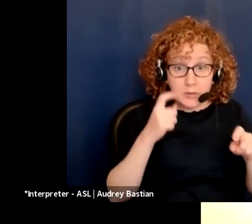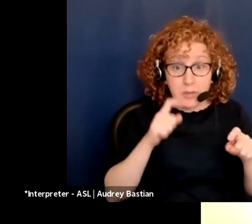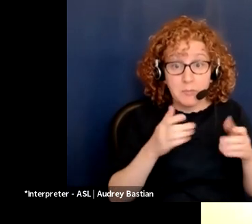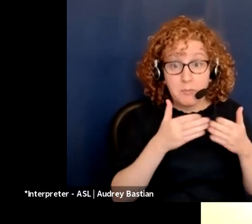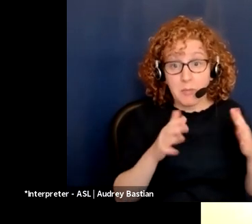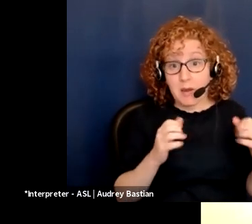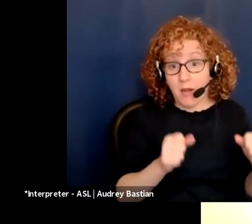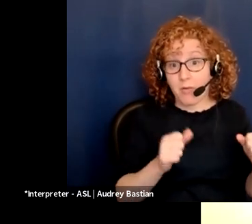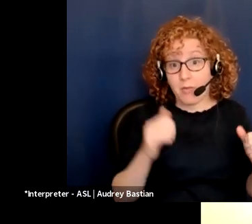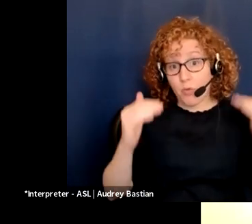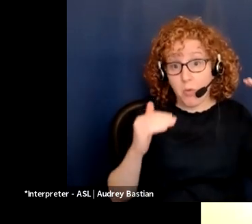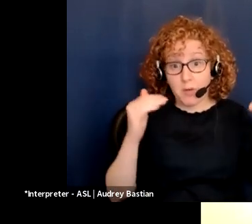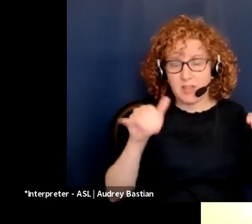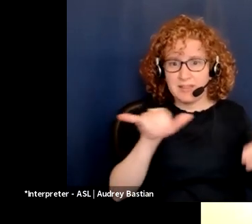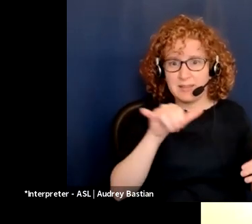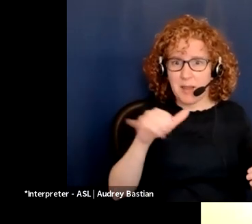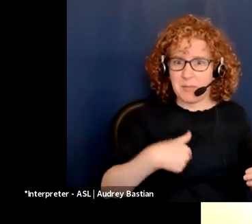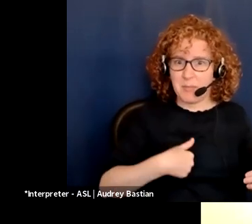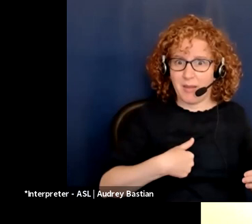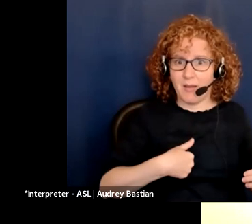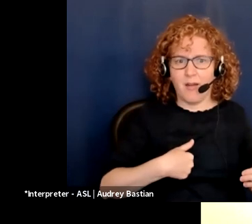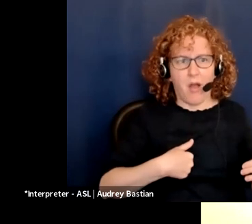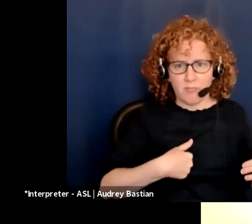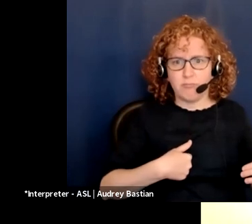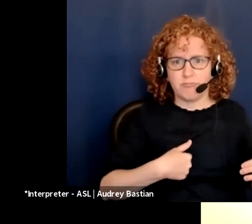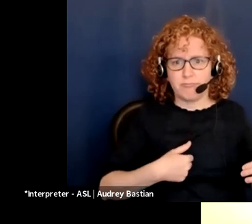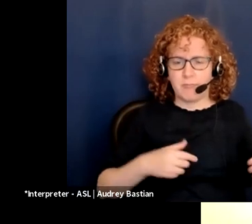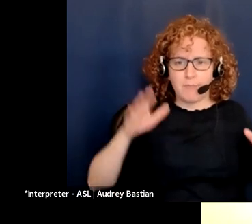look like them, they're more likely to stay in the field.